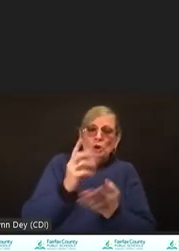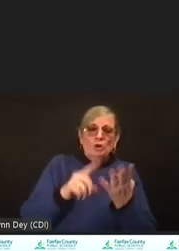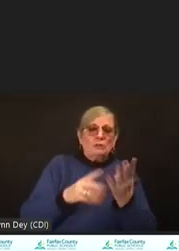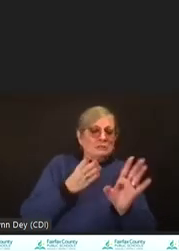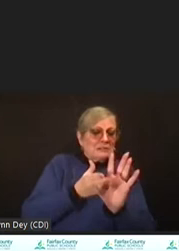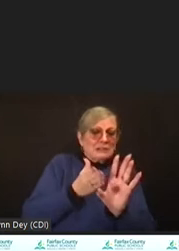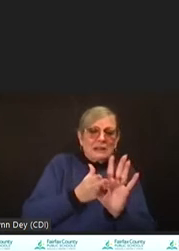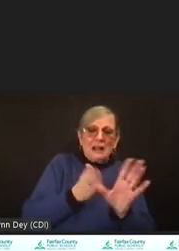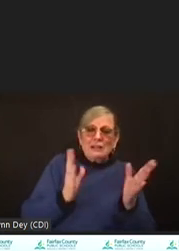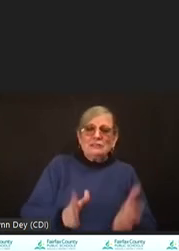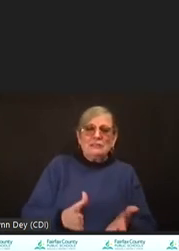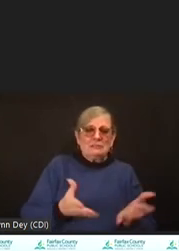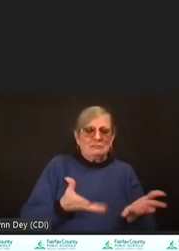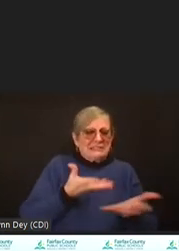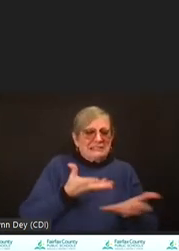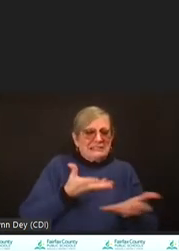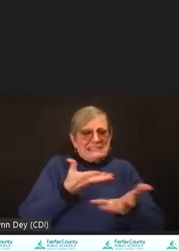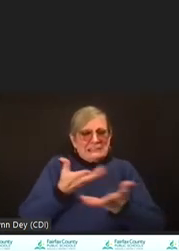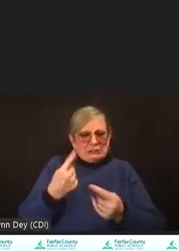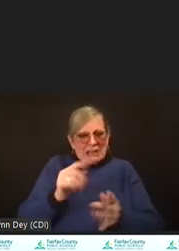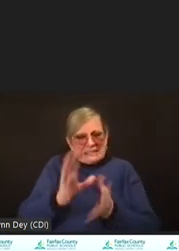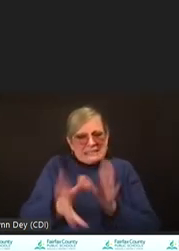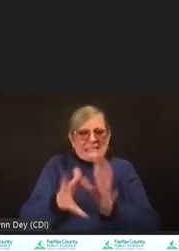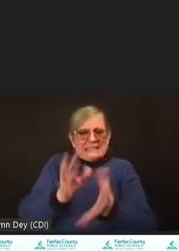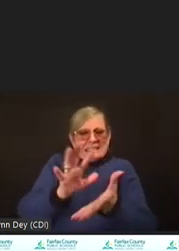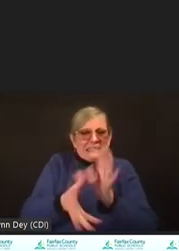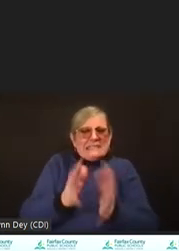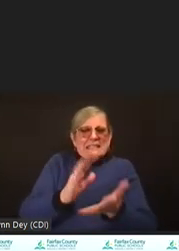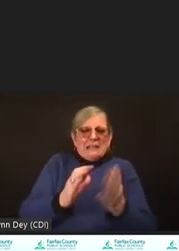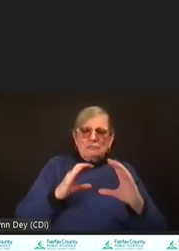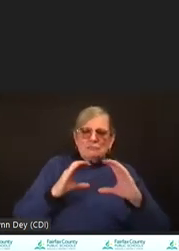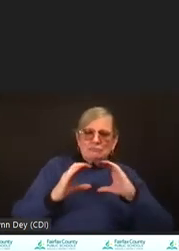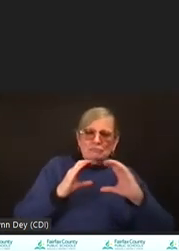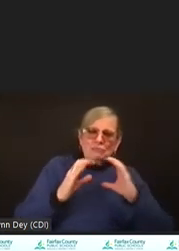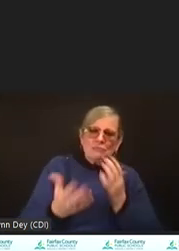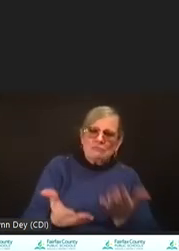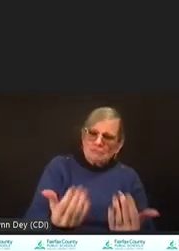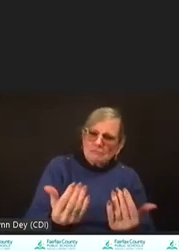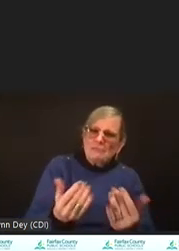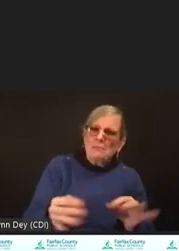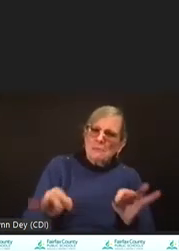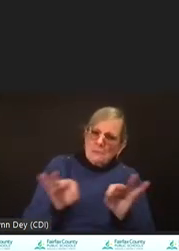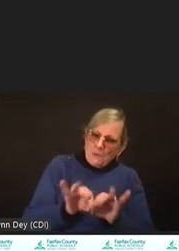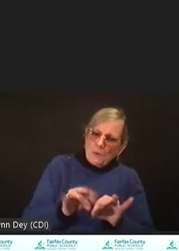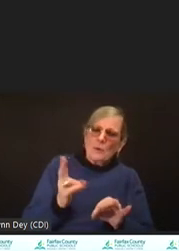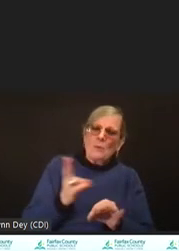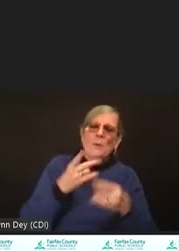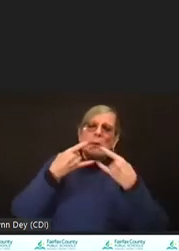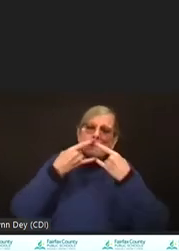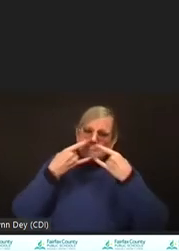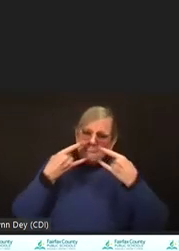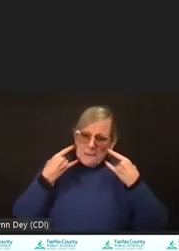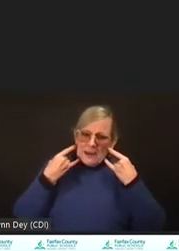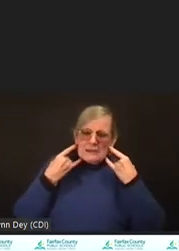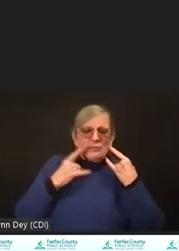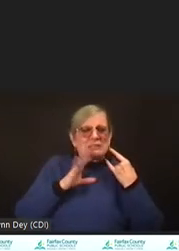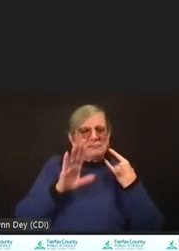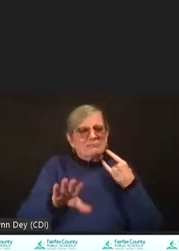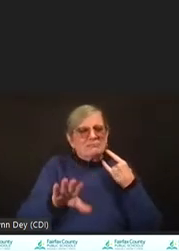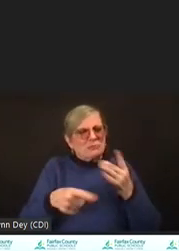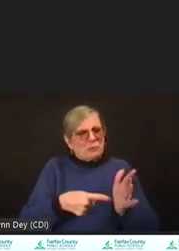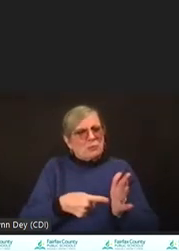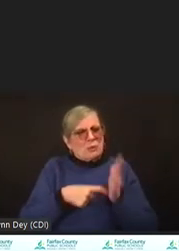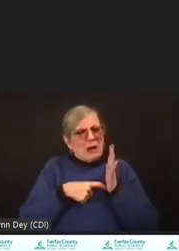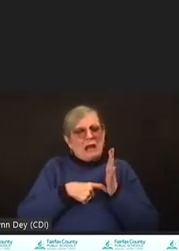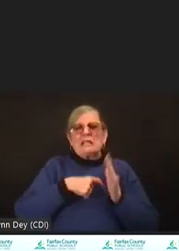our students to get them to comply with the face mask regulation in FCPS. And if we still need some additional